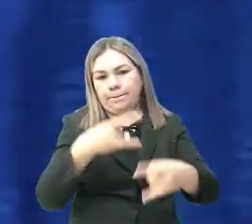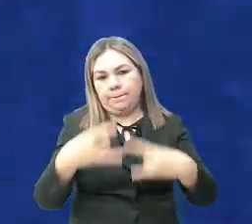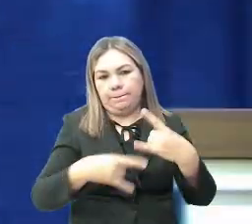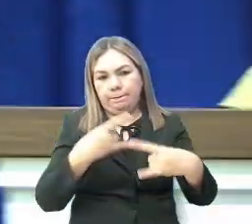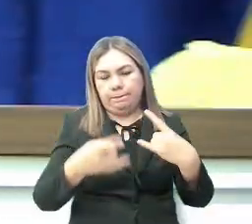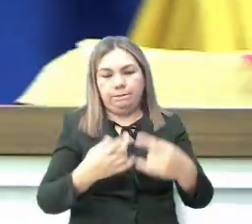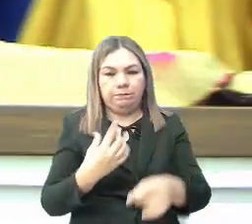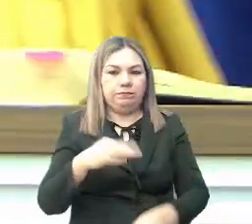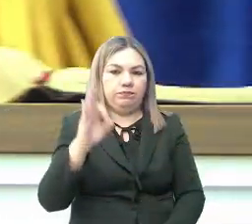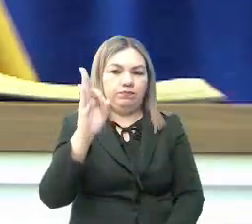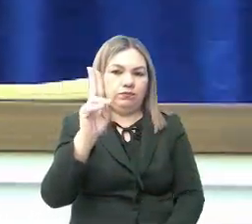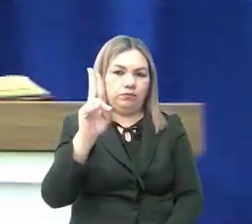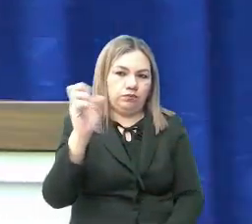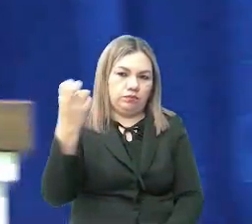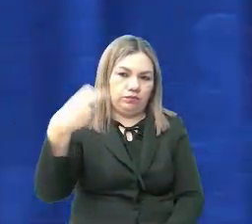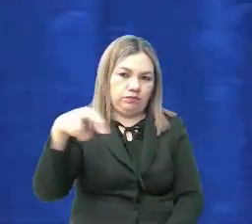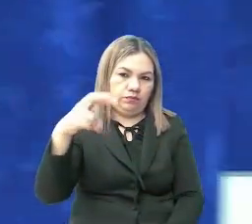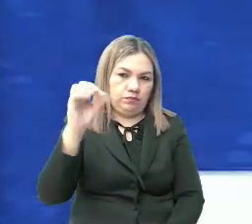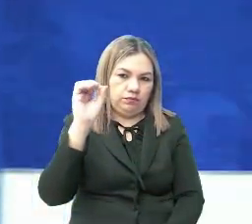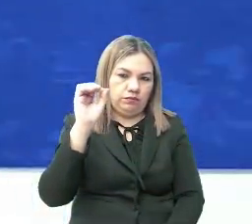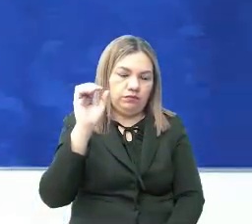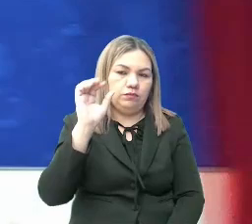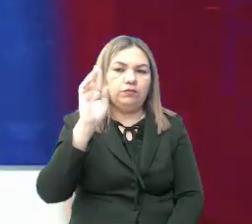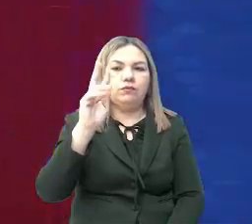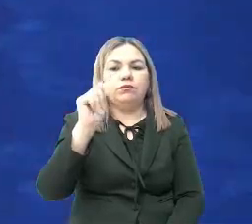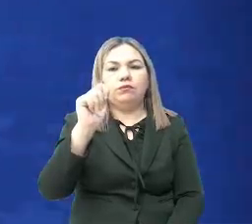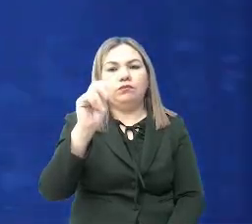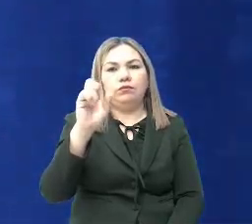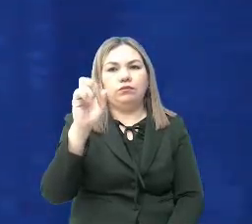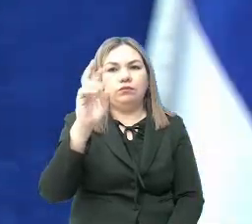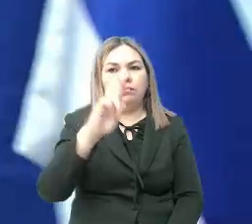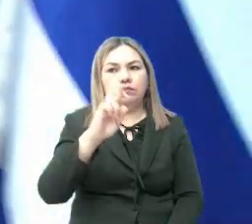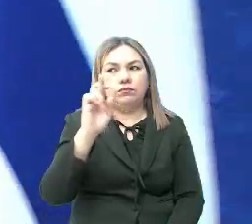ruler took hold of the territory.